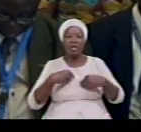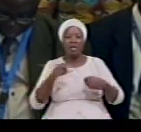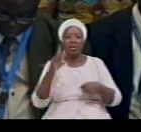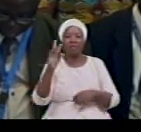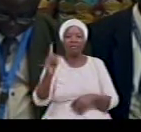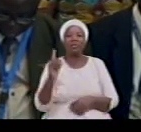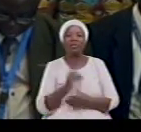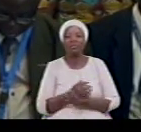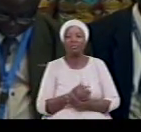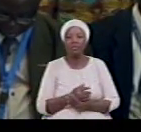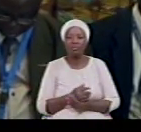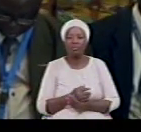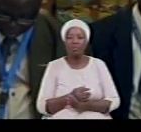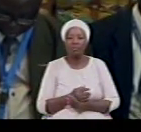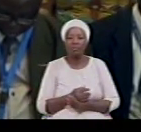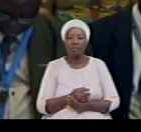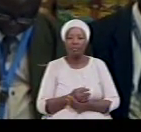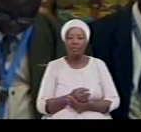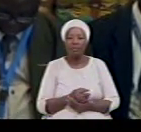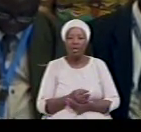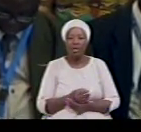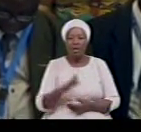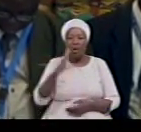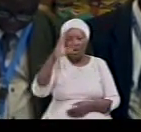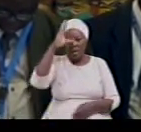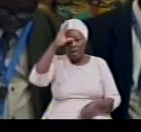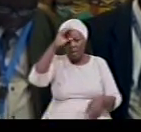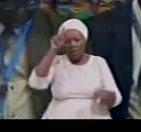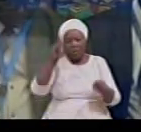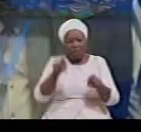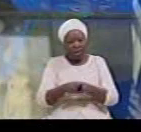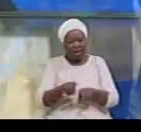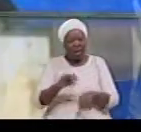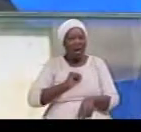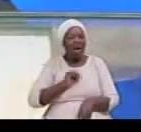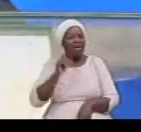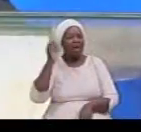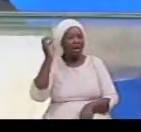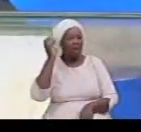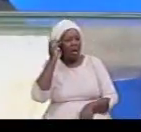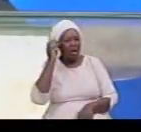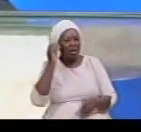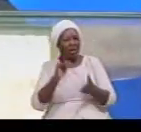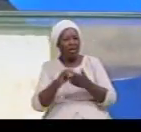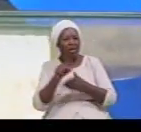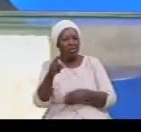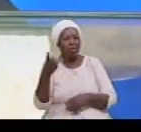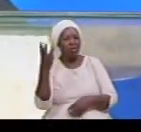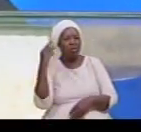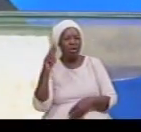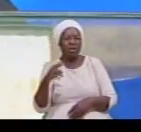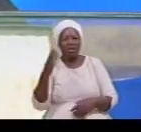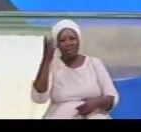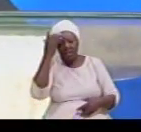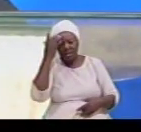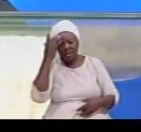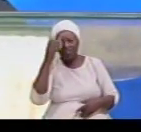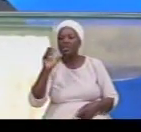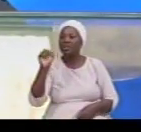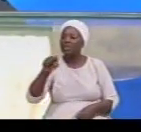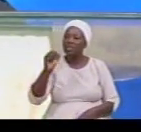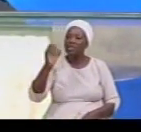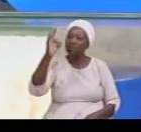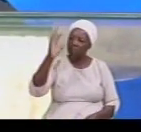Brother, I heard you were sick. Yes, Pastor. And I'm still